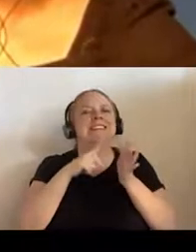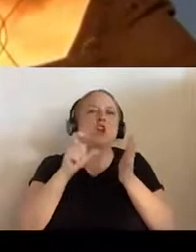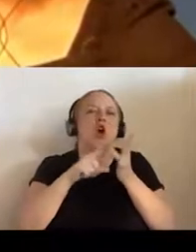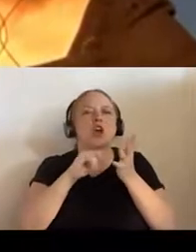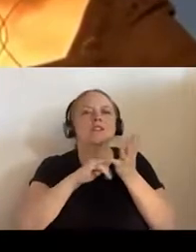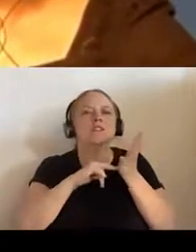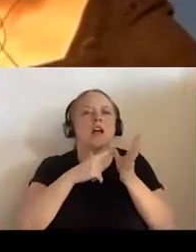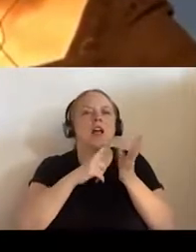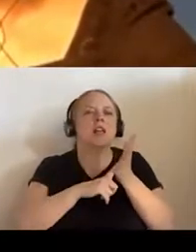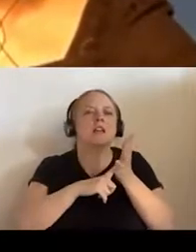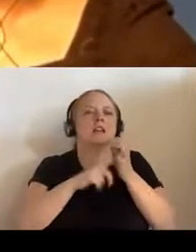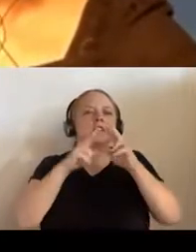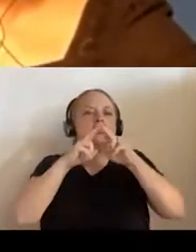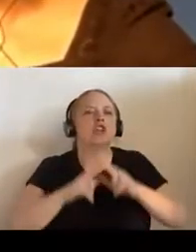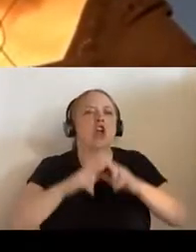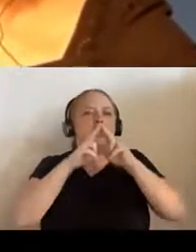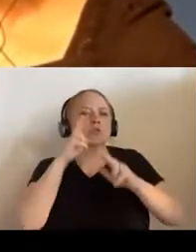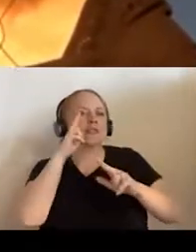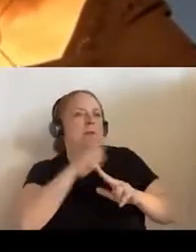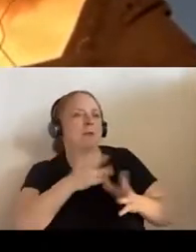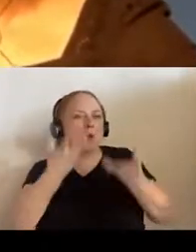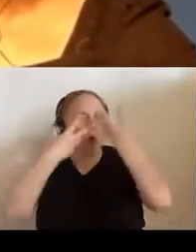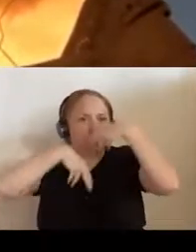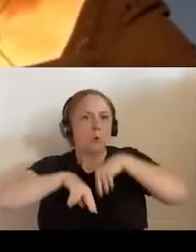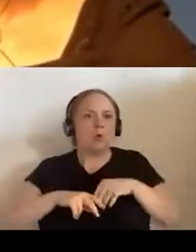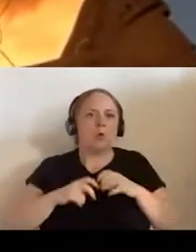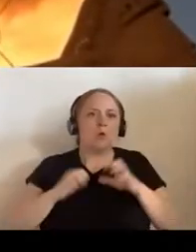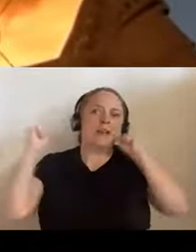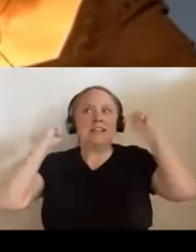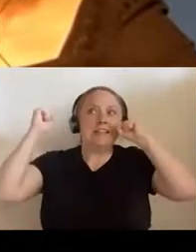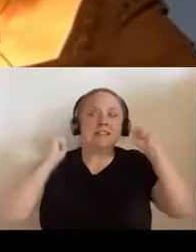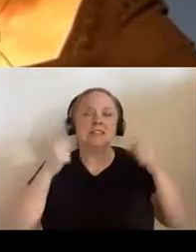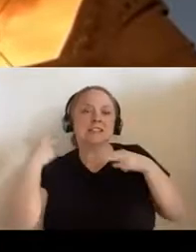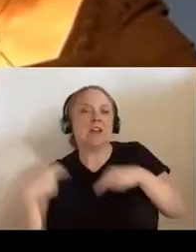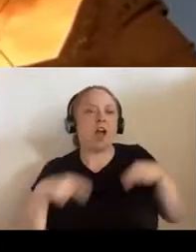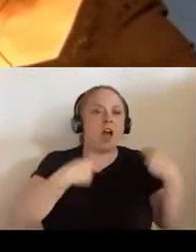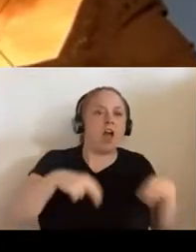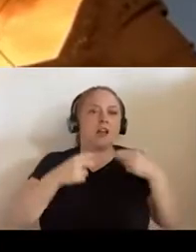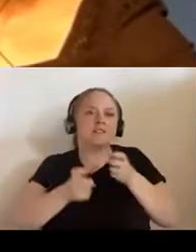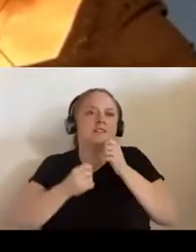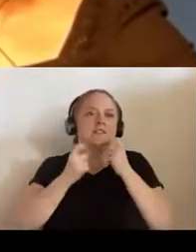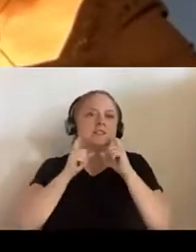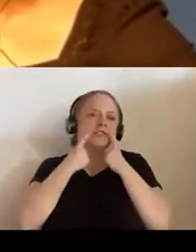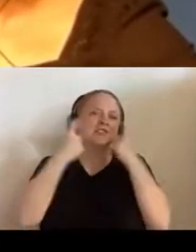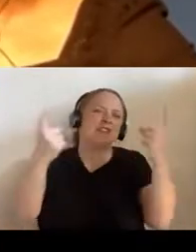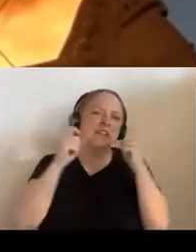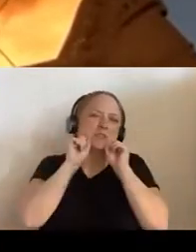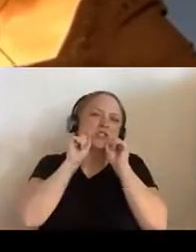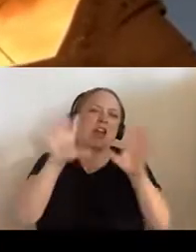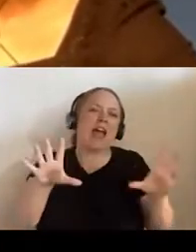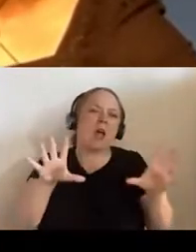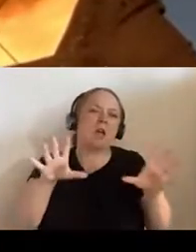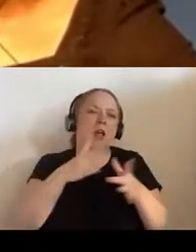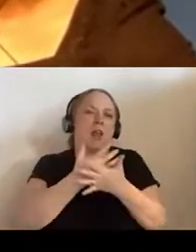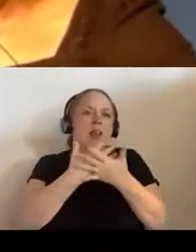people become filled with the Holy Ghost and run and jump and scream and shout or dance. And there are a lot of languages to do with